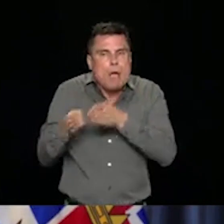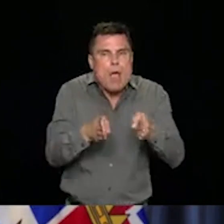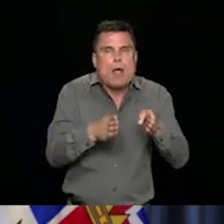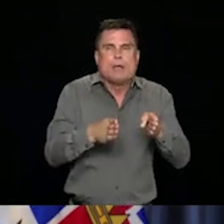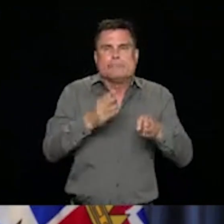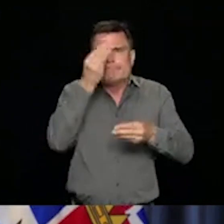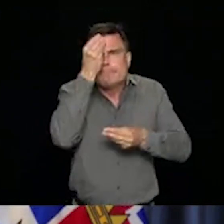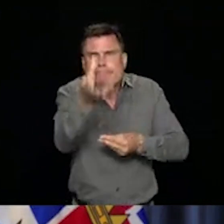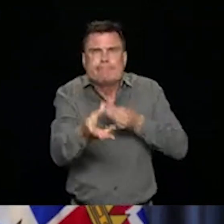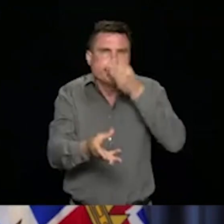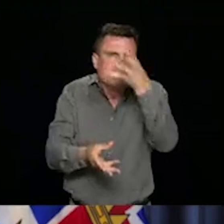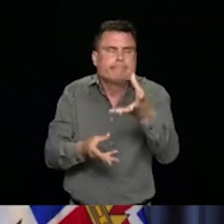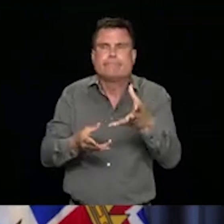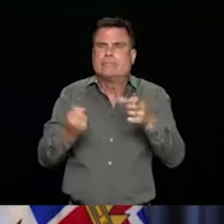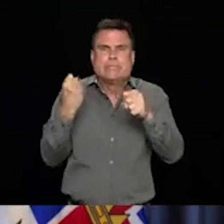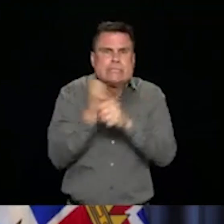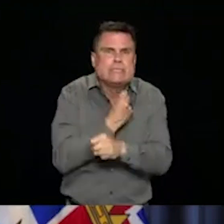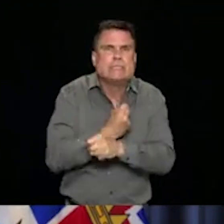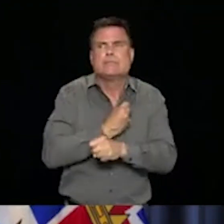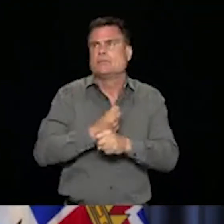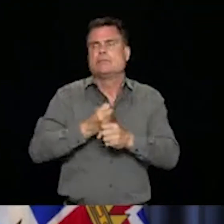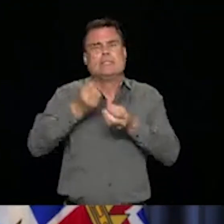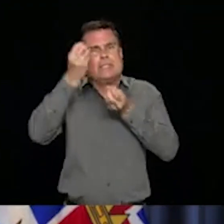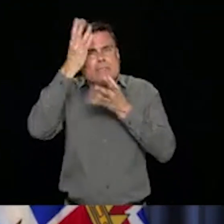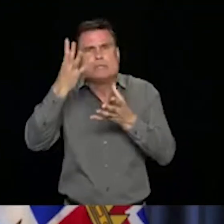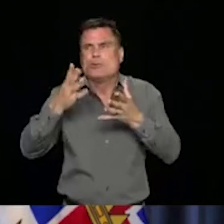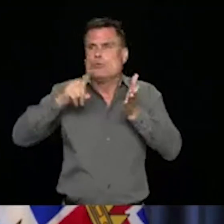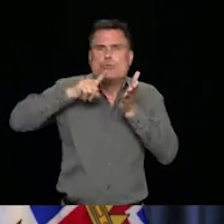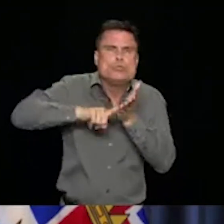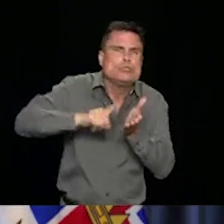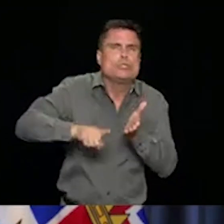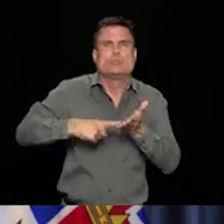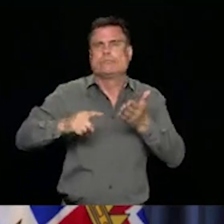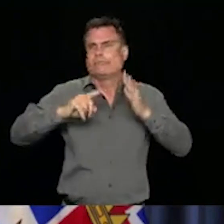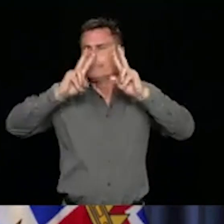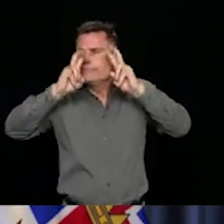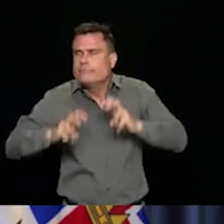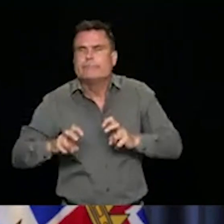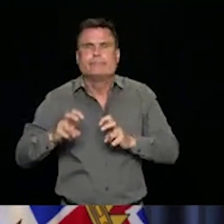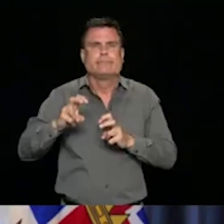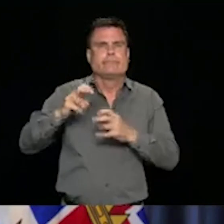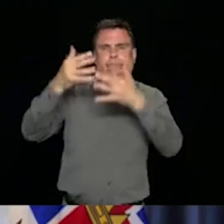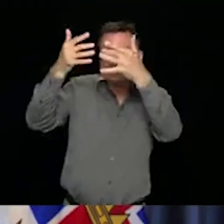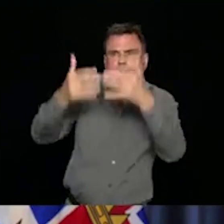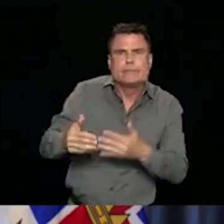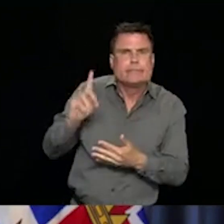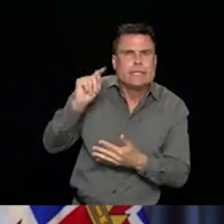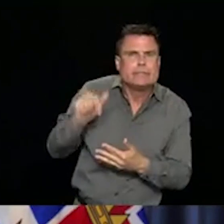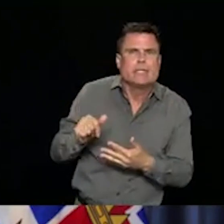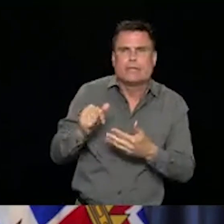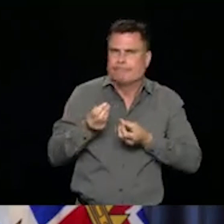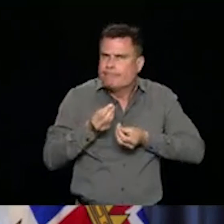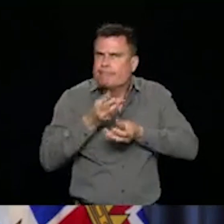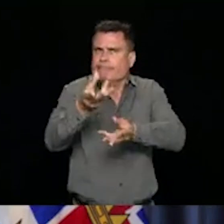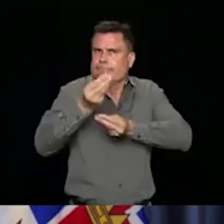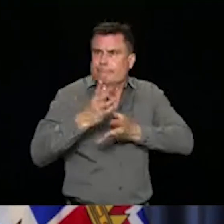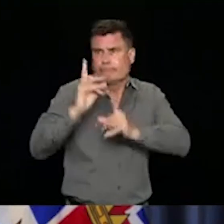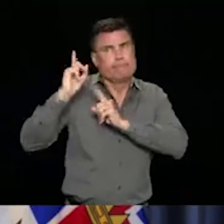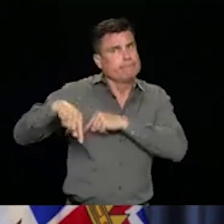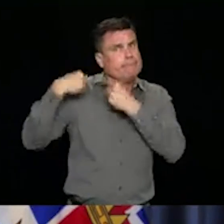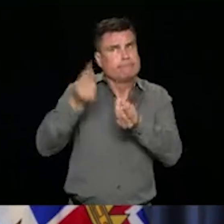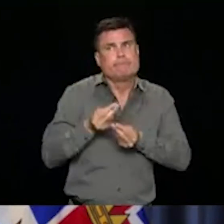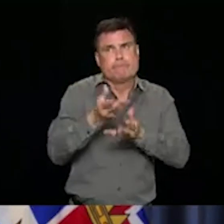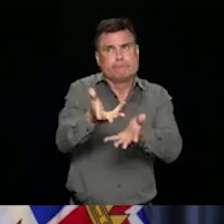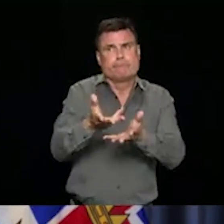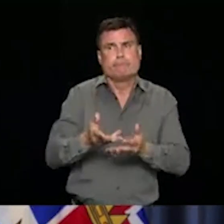to do together. And then we did it again, and we've done it again, and we're going to provide again more modeling next week to let everybody in